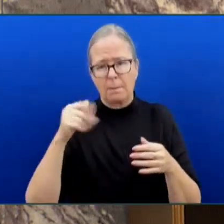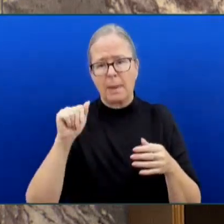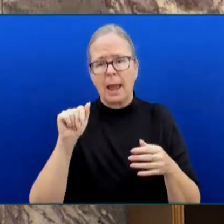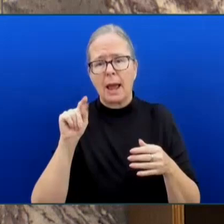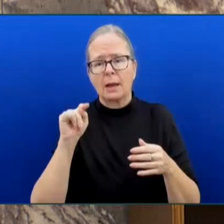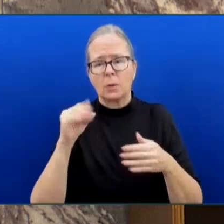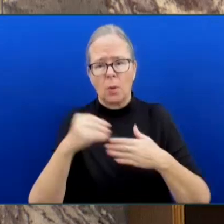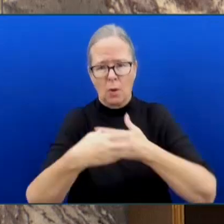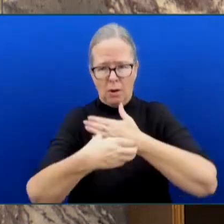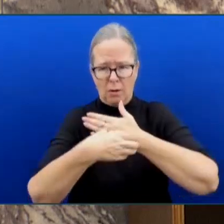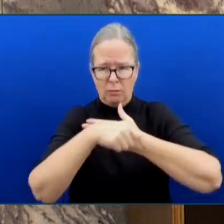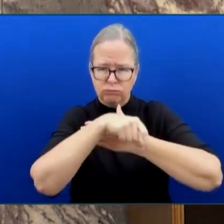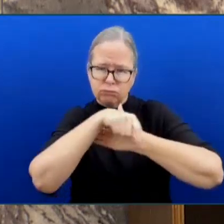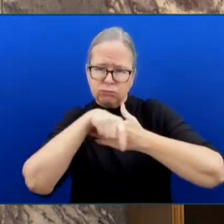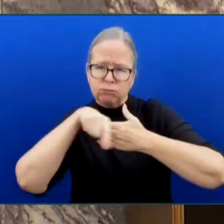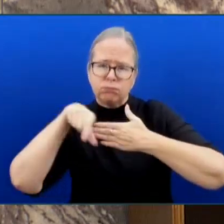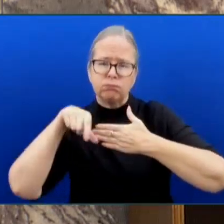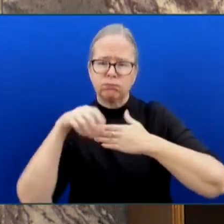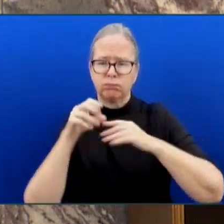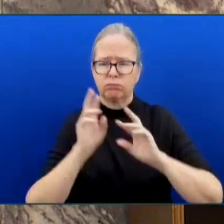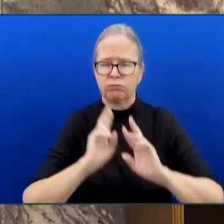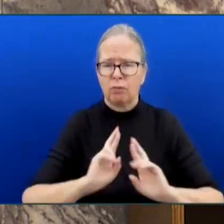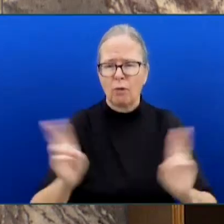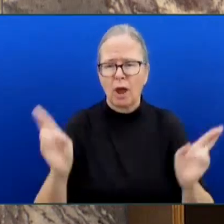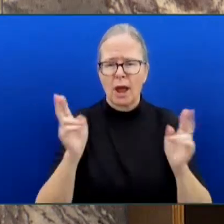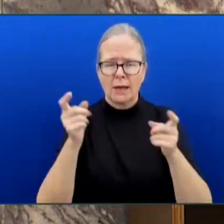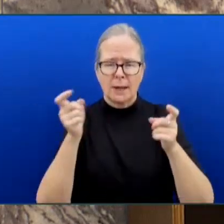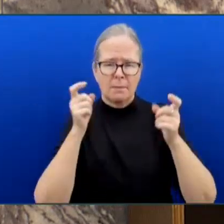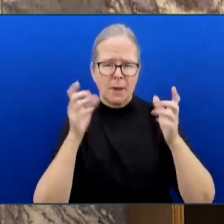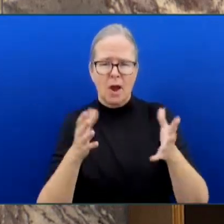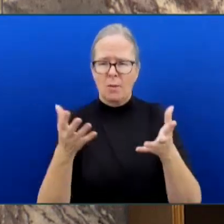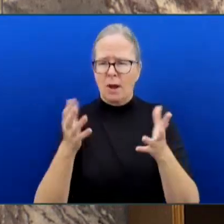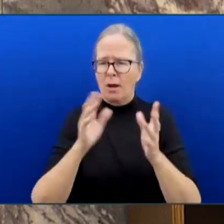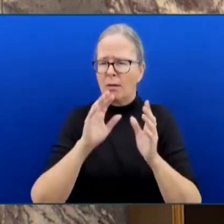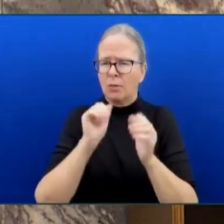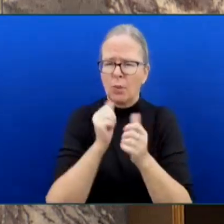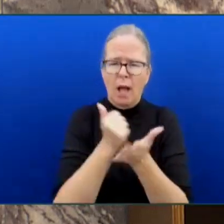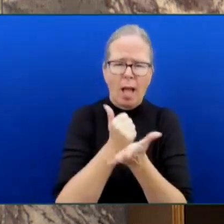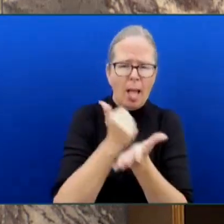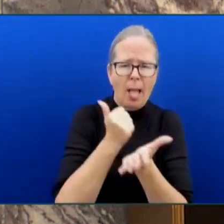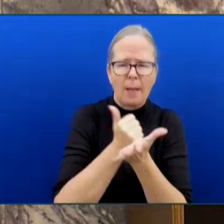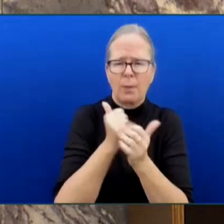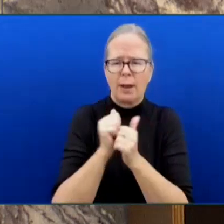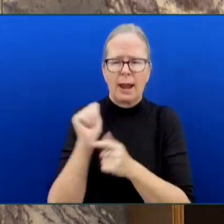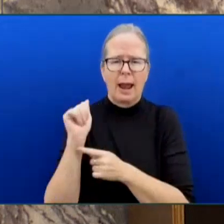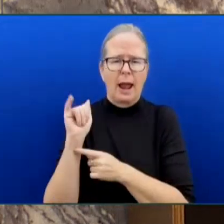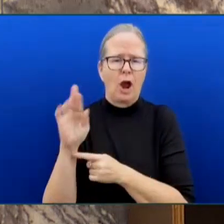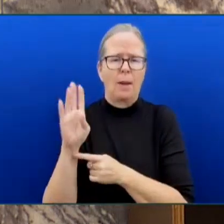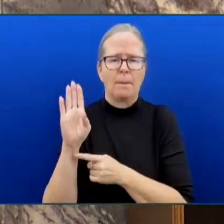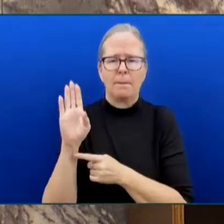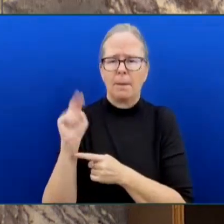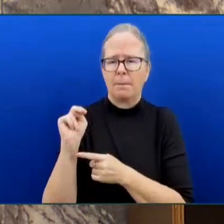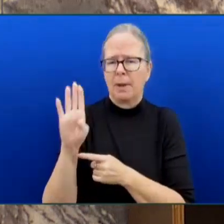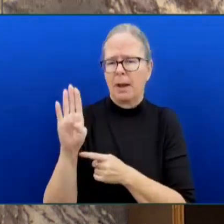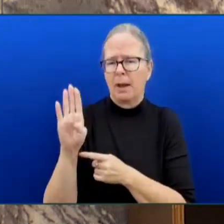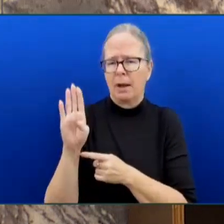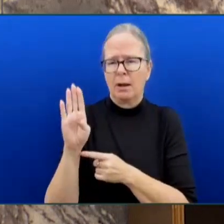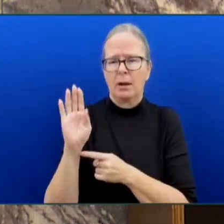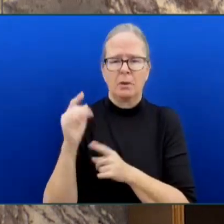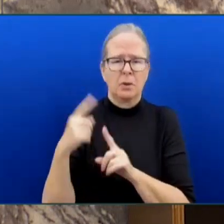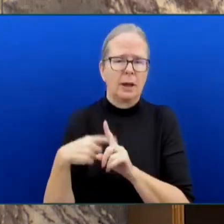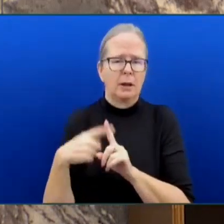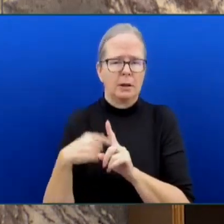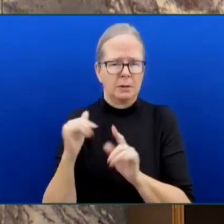short-term vacation rentals. So what really gets people's is this NDP